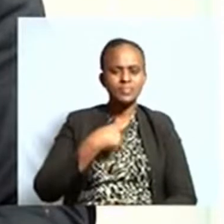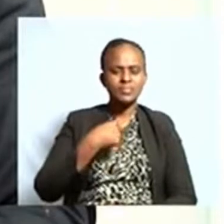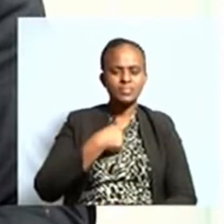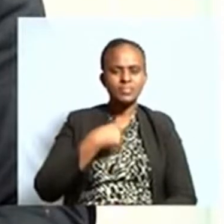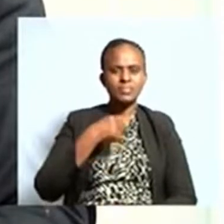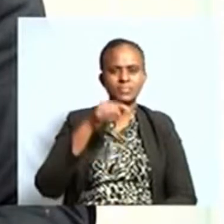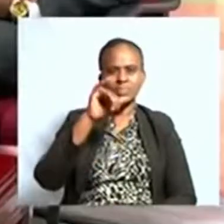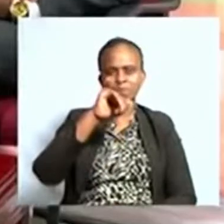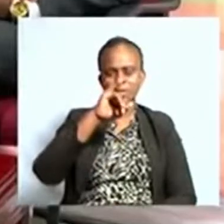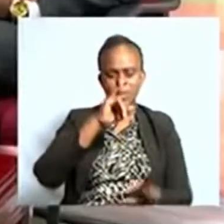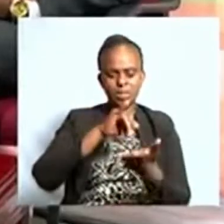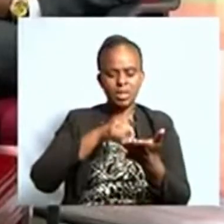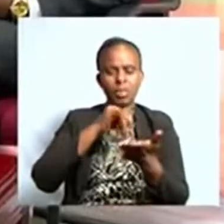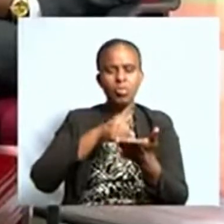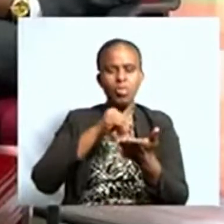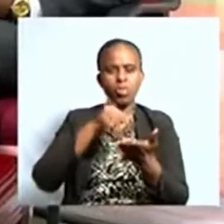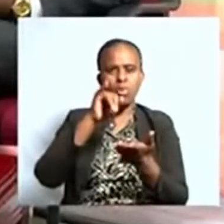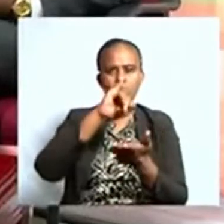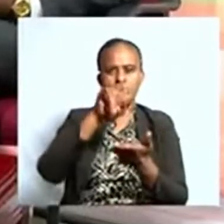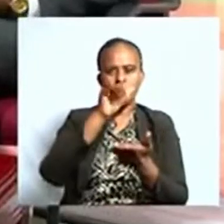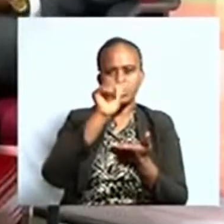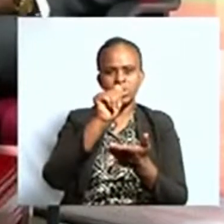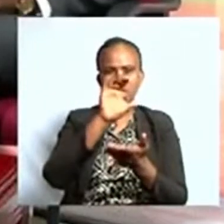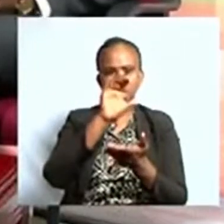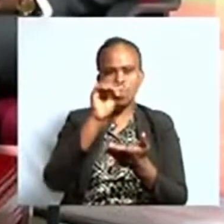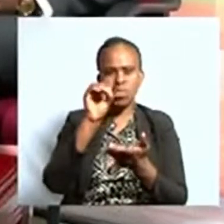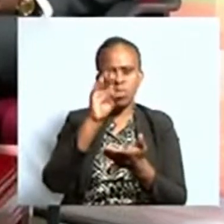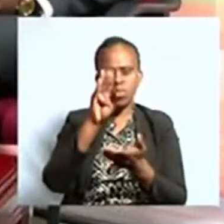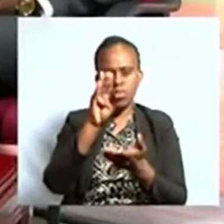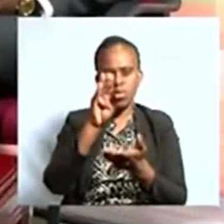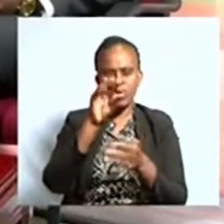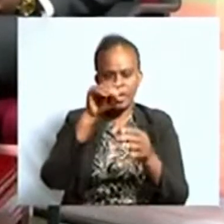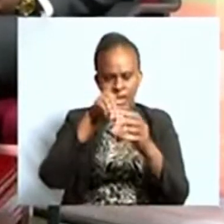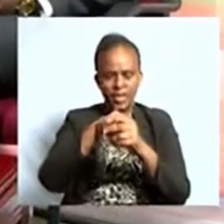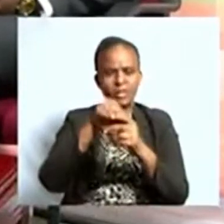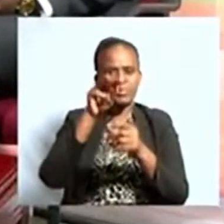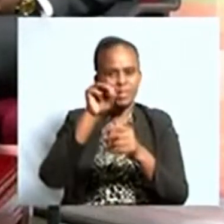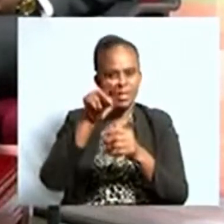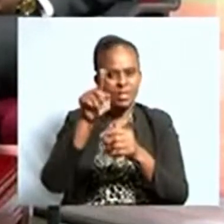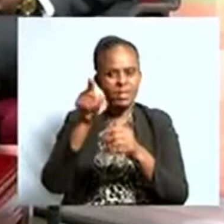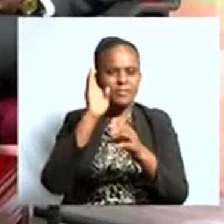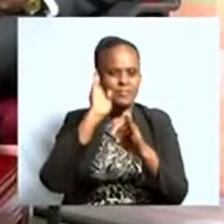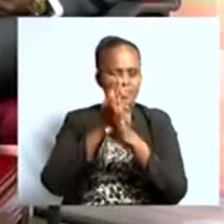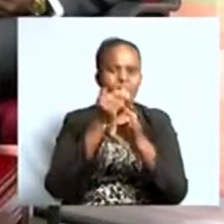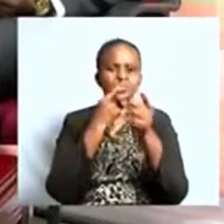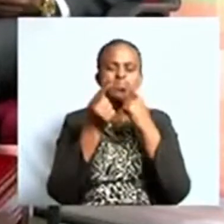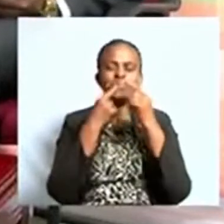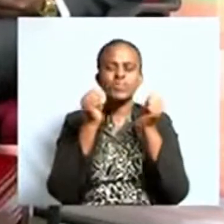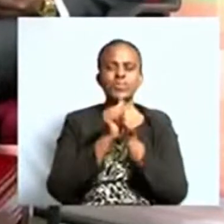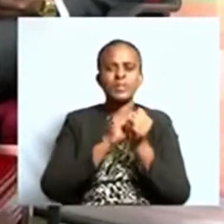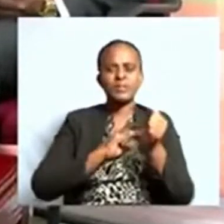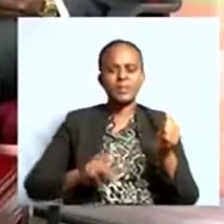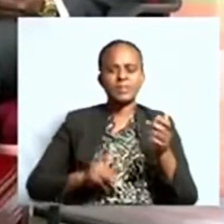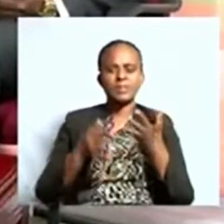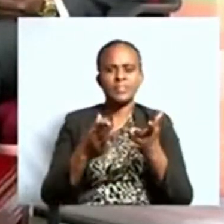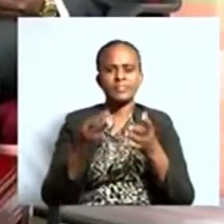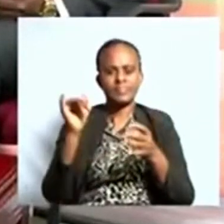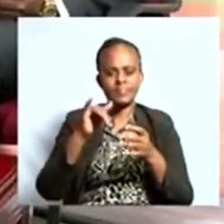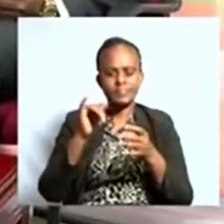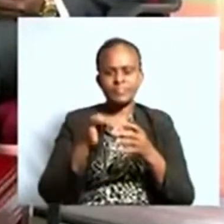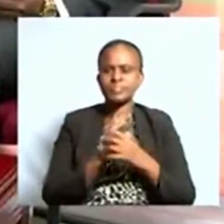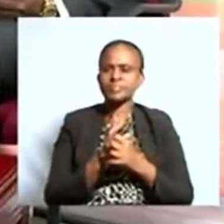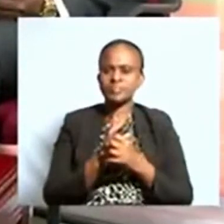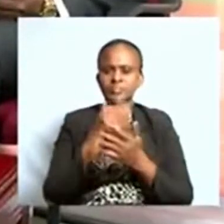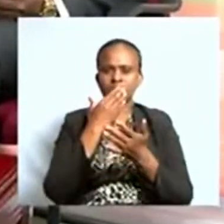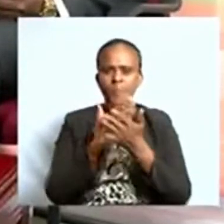within Mutendere. Jacob within Mutendere. Be brief with your question or contribution. Talk to the member here. Yes,